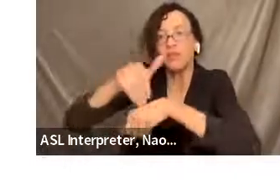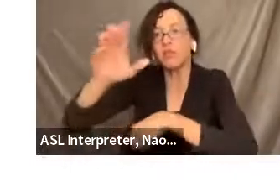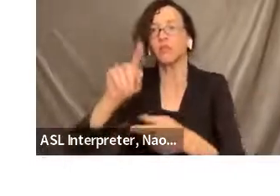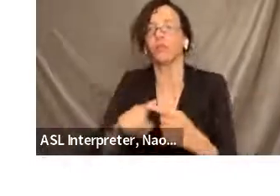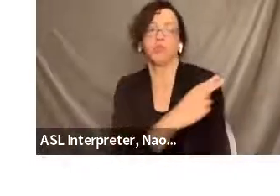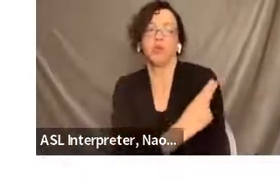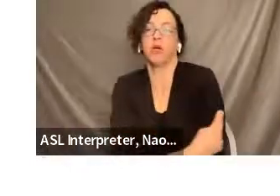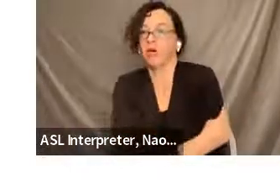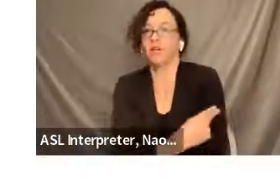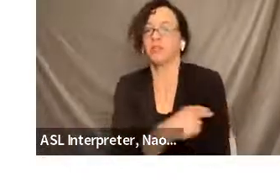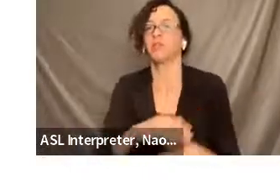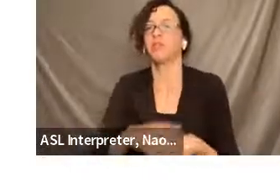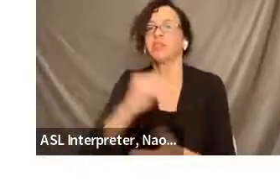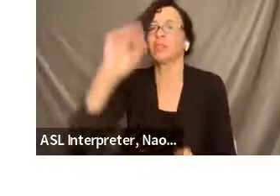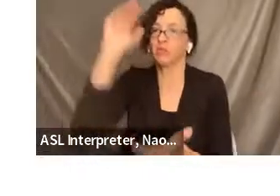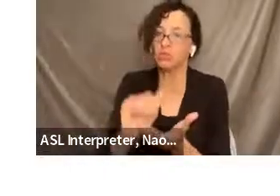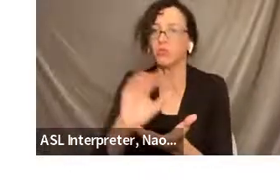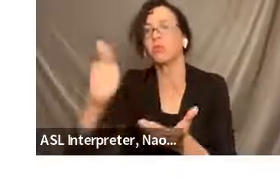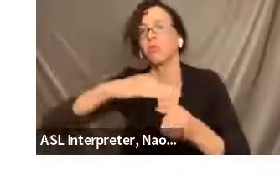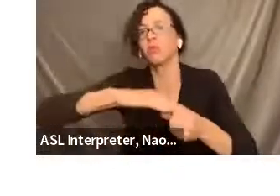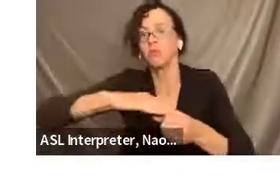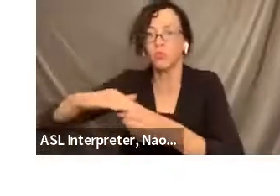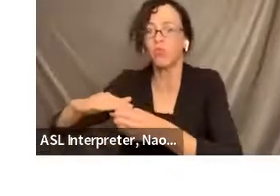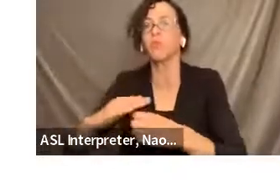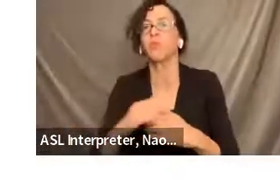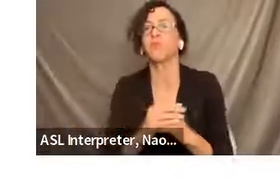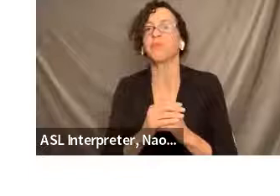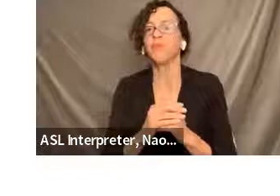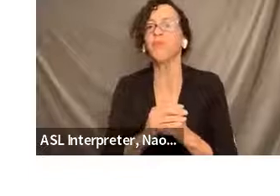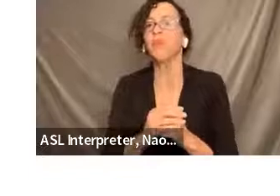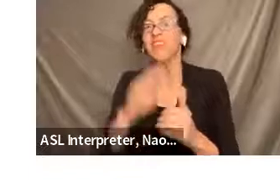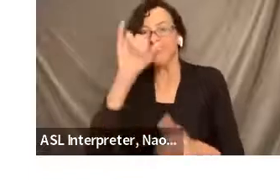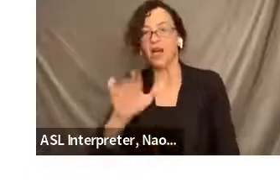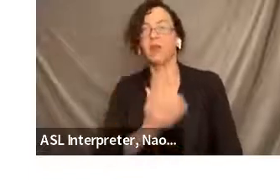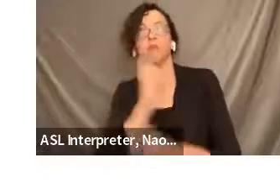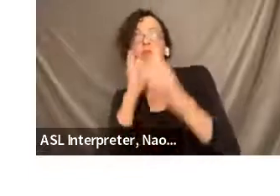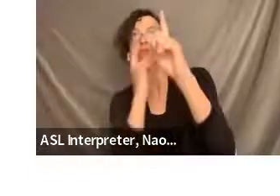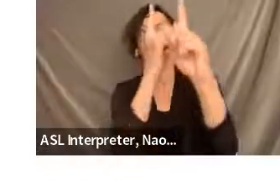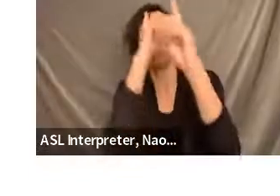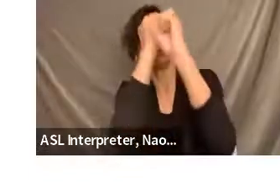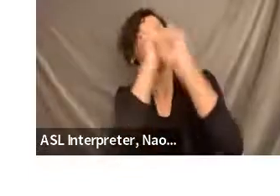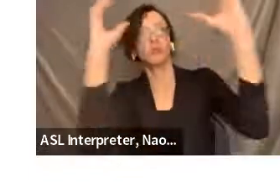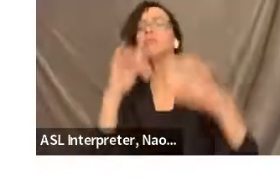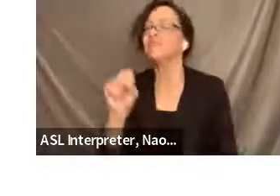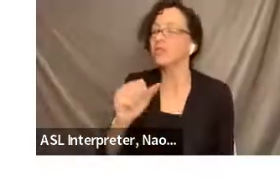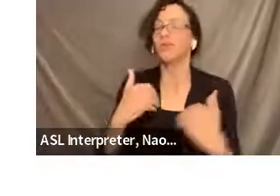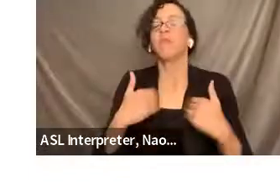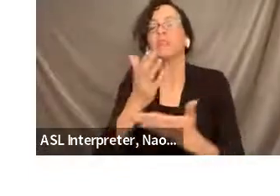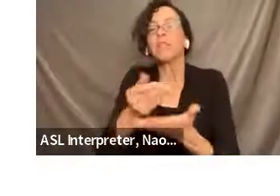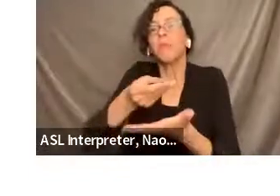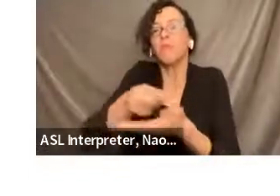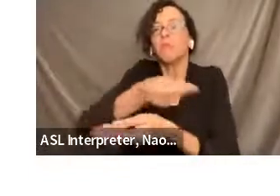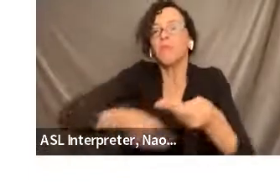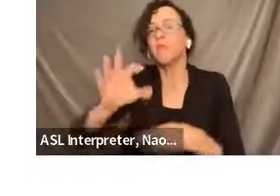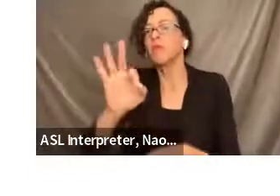there are barriers because there are funding issues and things like that, but we feel like this would be the right system for